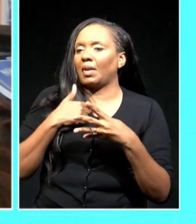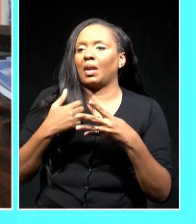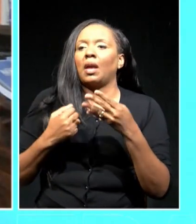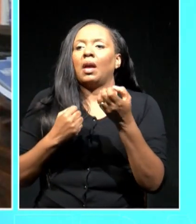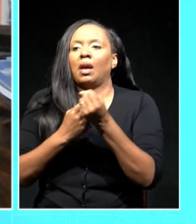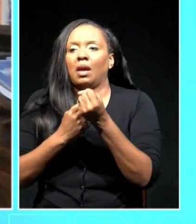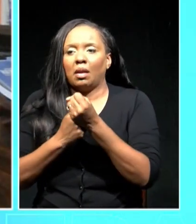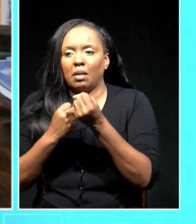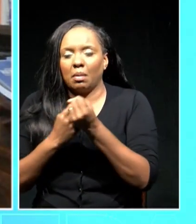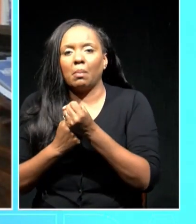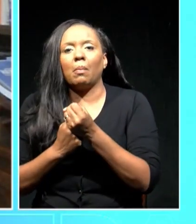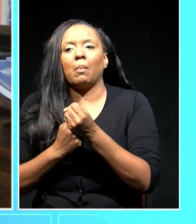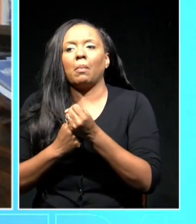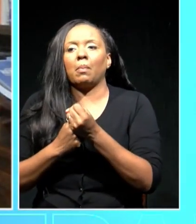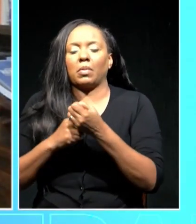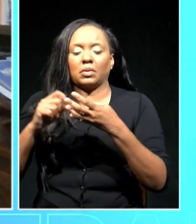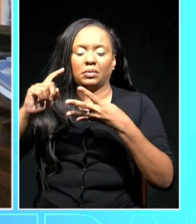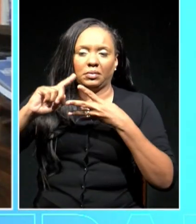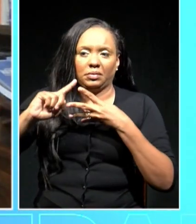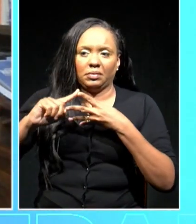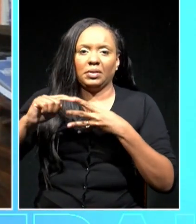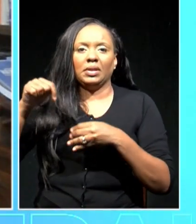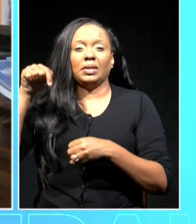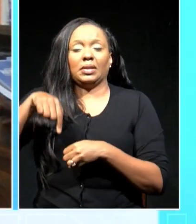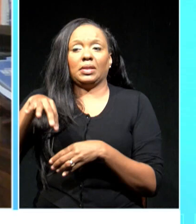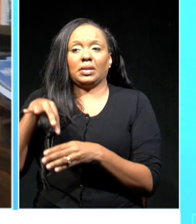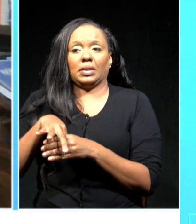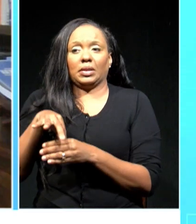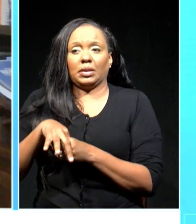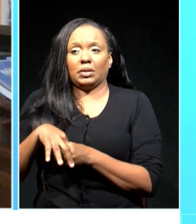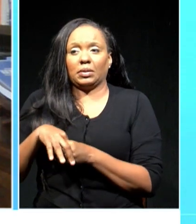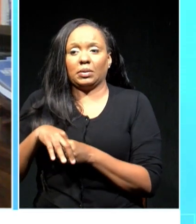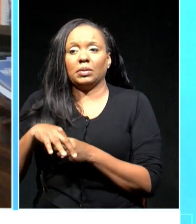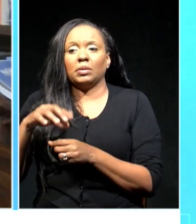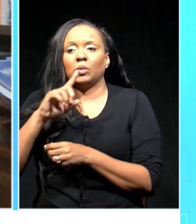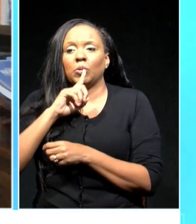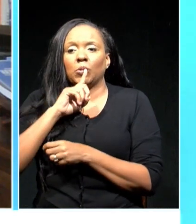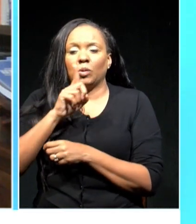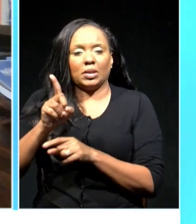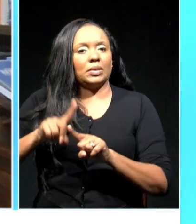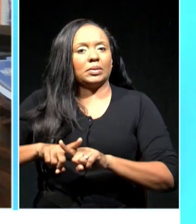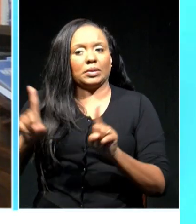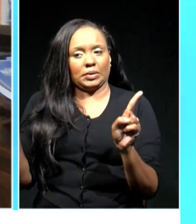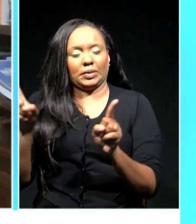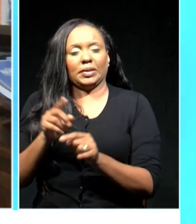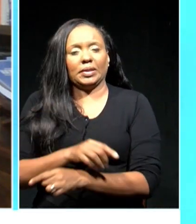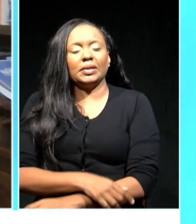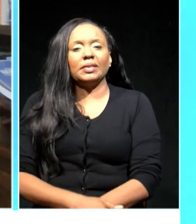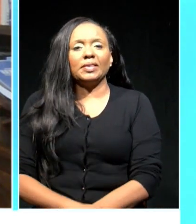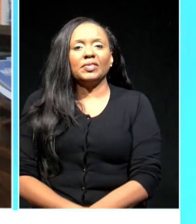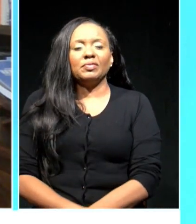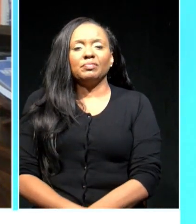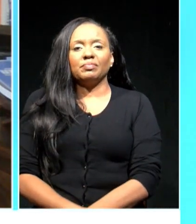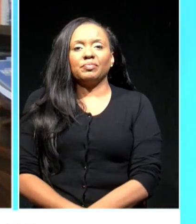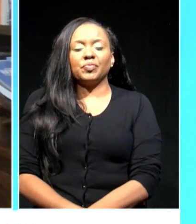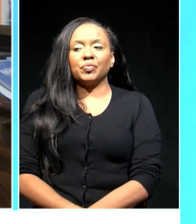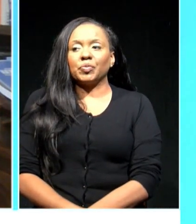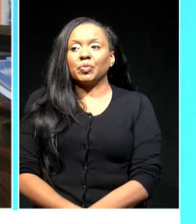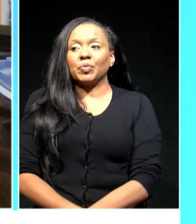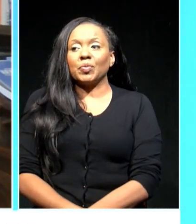to the highlight. I think this elections was in fact quite extraordinary because in my mind, if there was